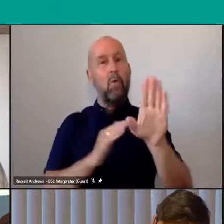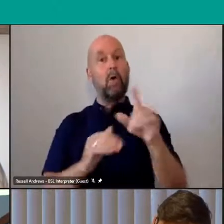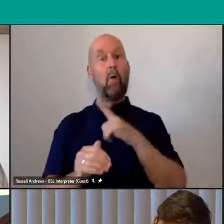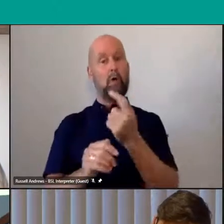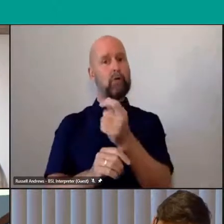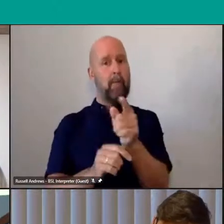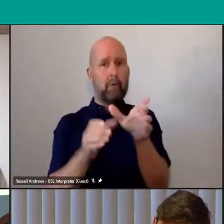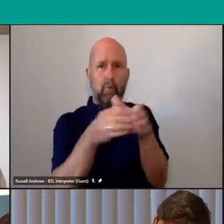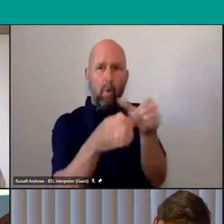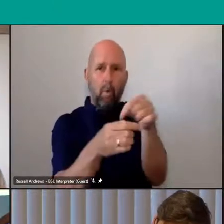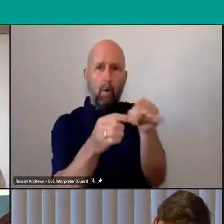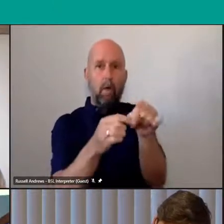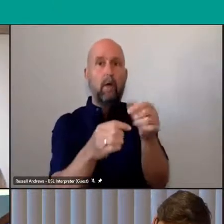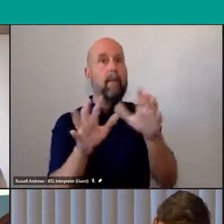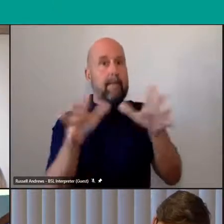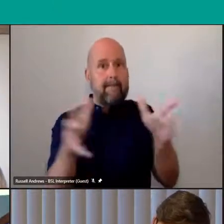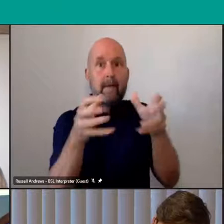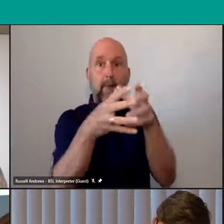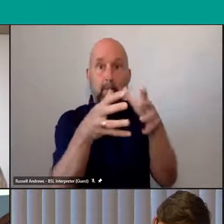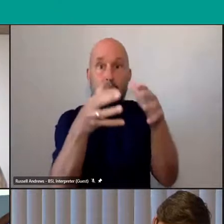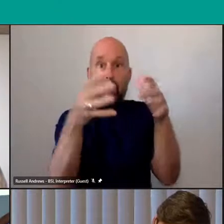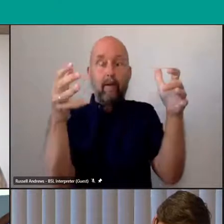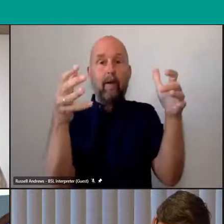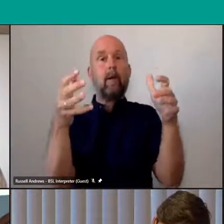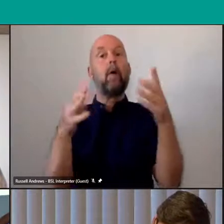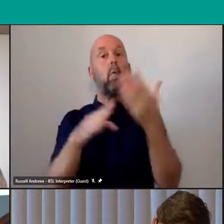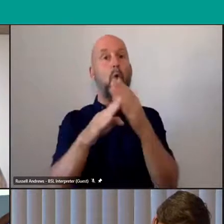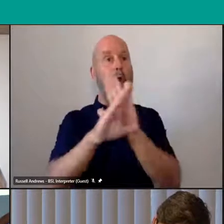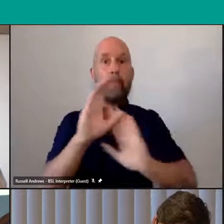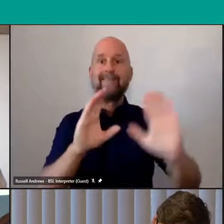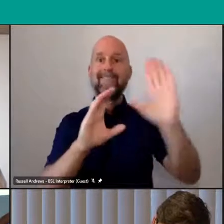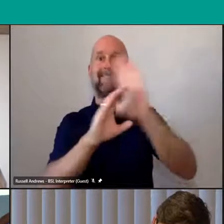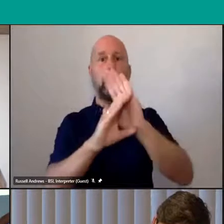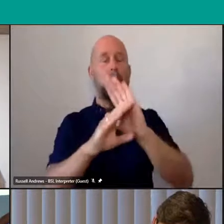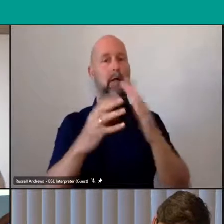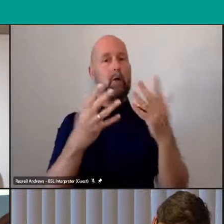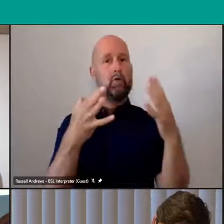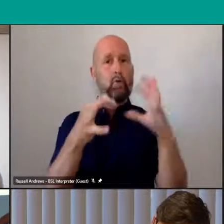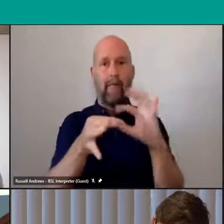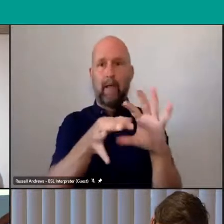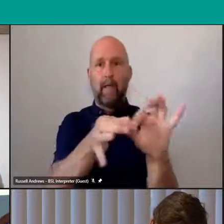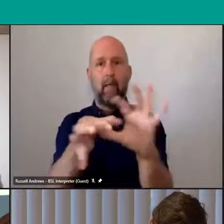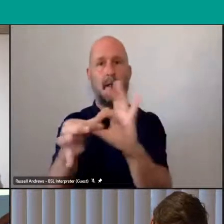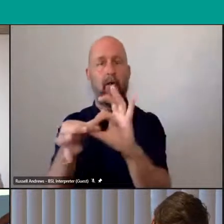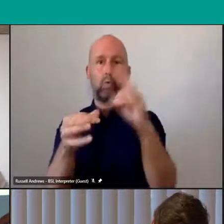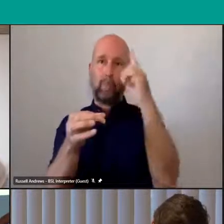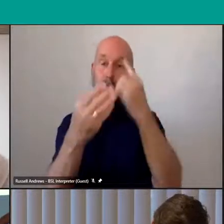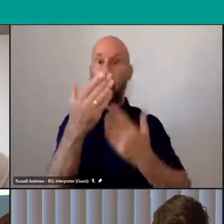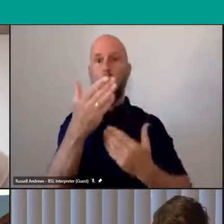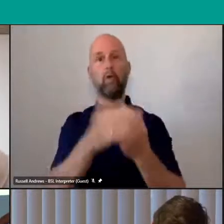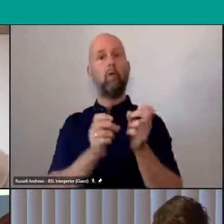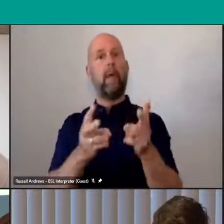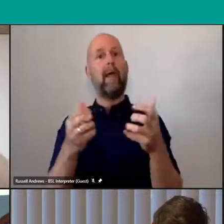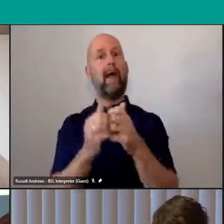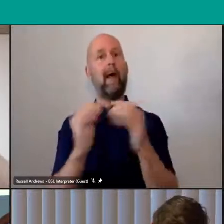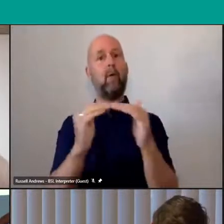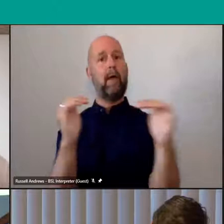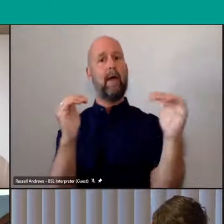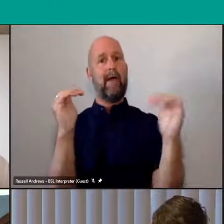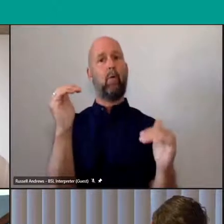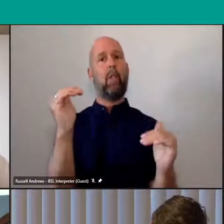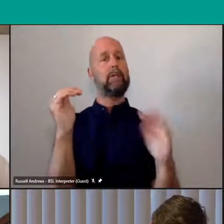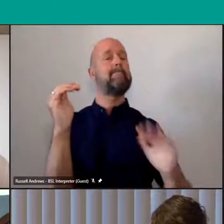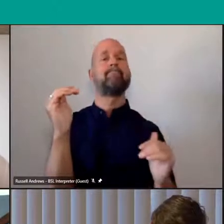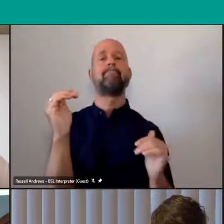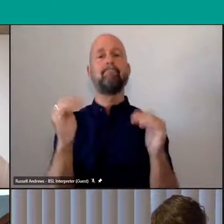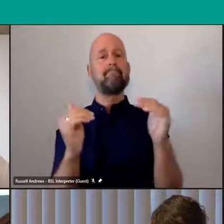up across the city region, knit it together to drive a new way of doing things that puts inequality at the heart of